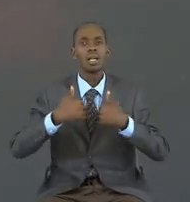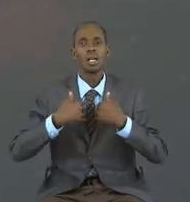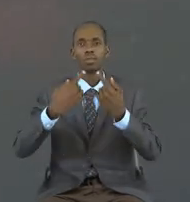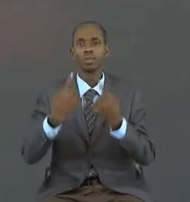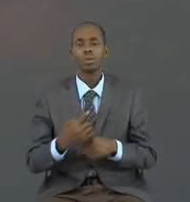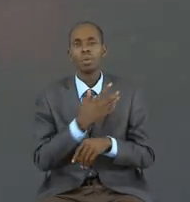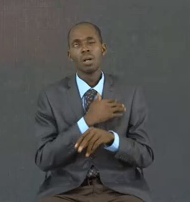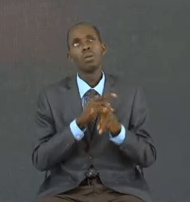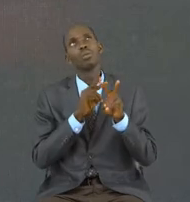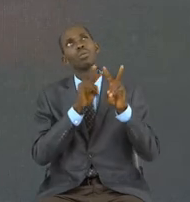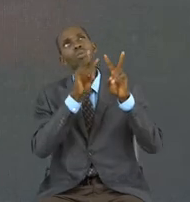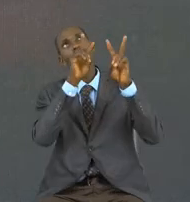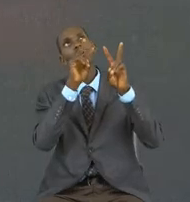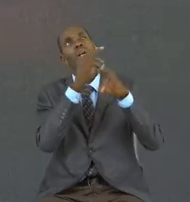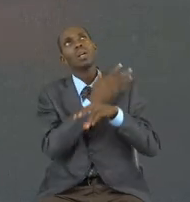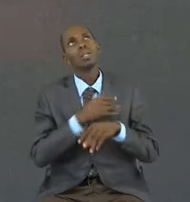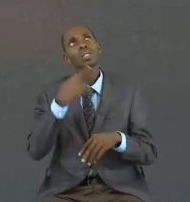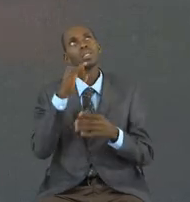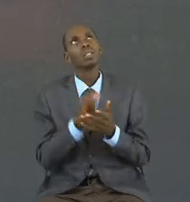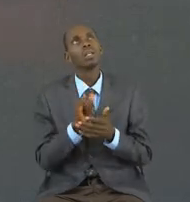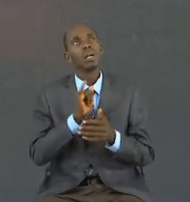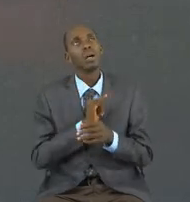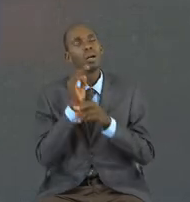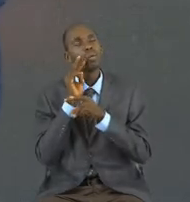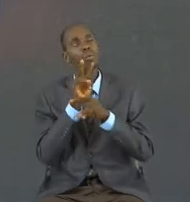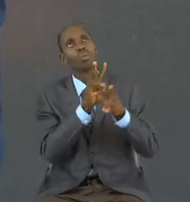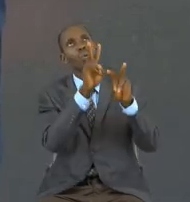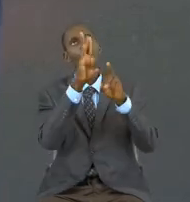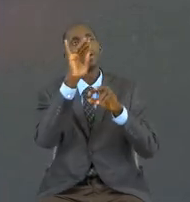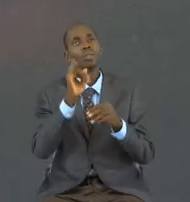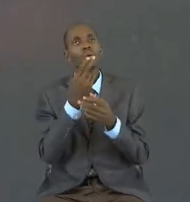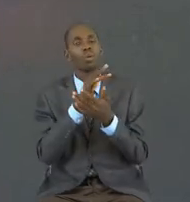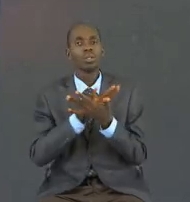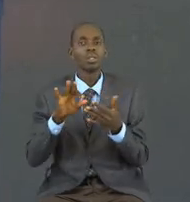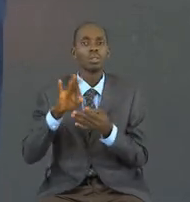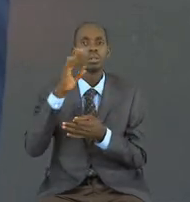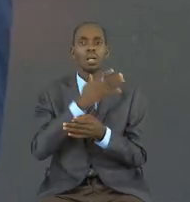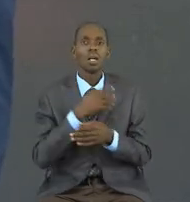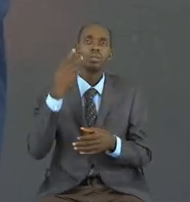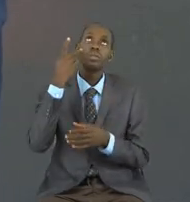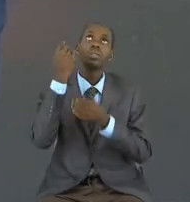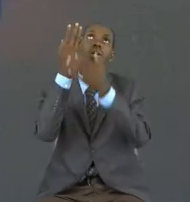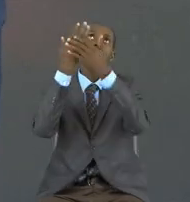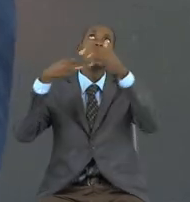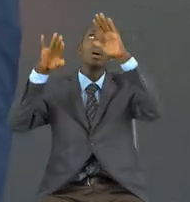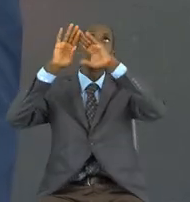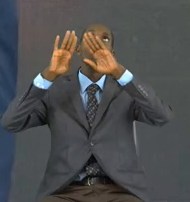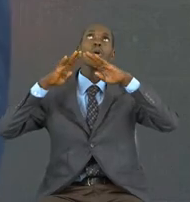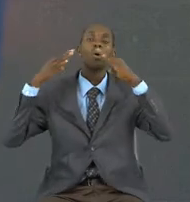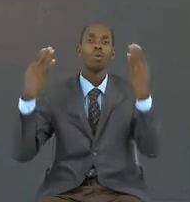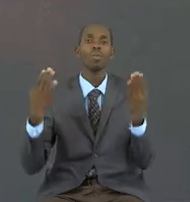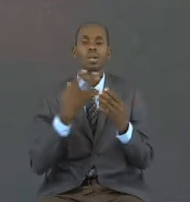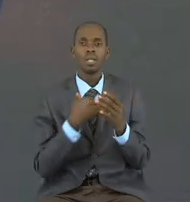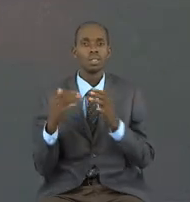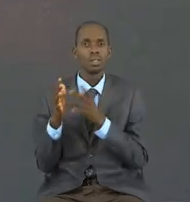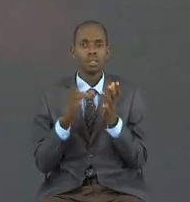up and he said, I behold by the Holy Ghost. And he saw the heavens opened and Jesus standing